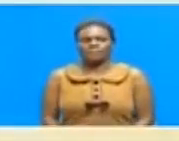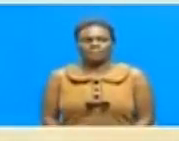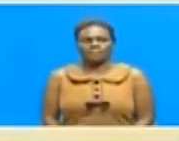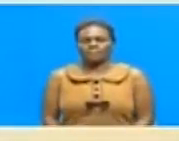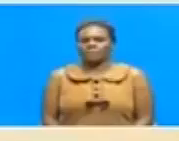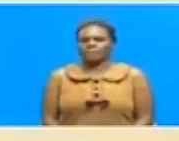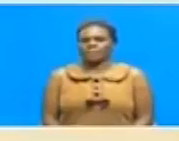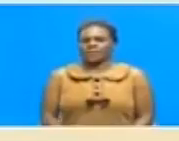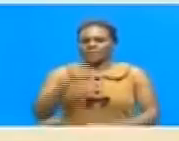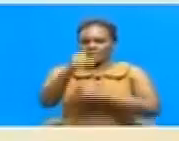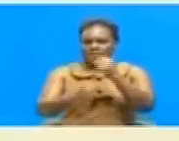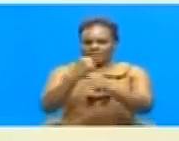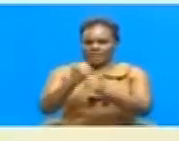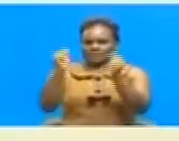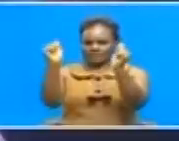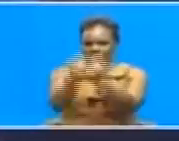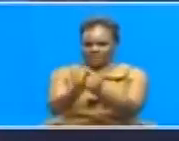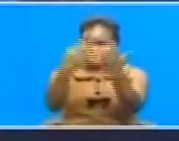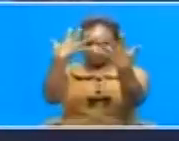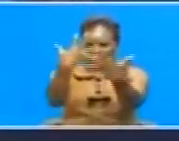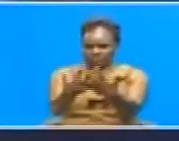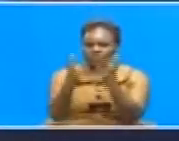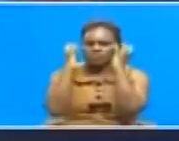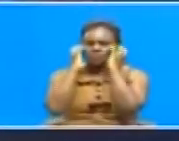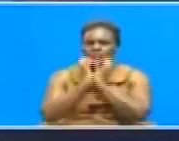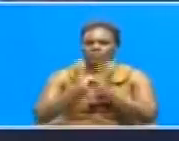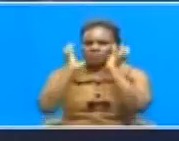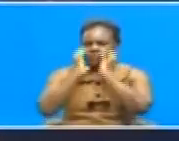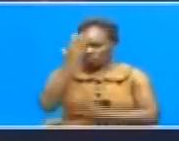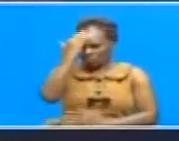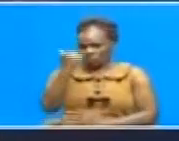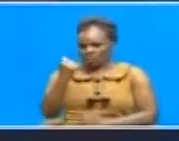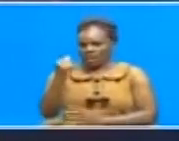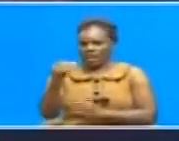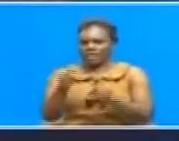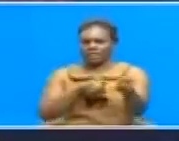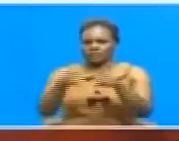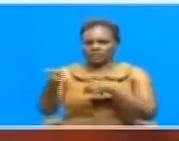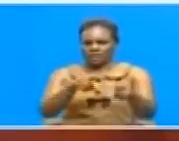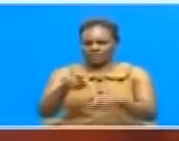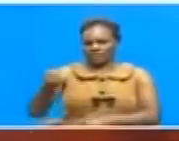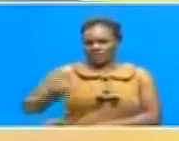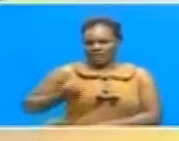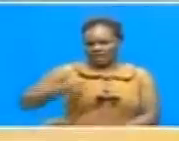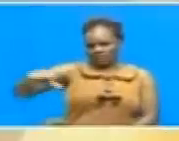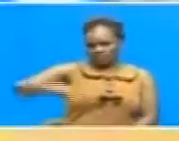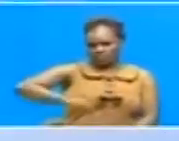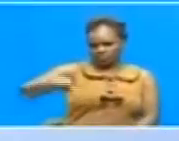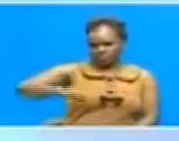And it's 10 years in jail for Nakuru Sheikh, convicted of trafficking a girl for sex tourism.